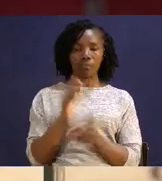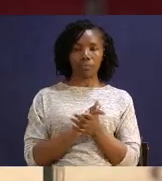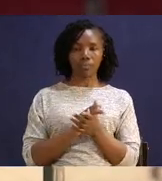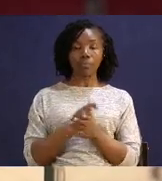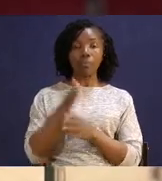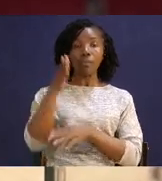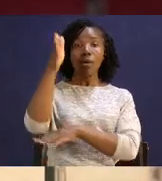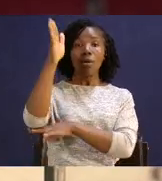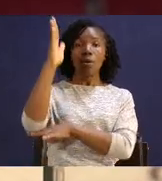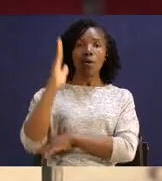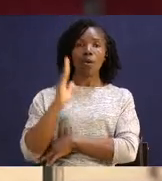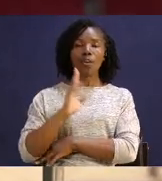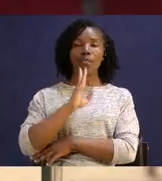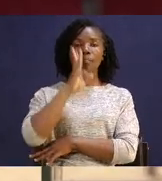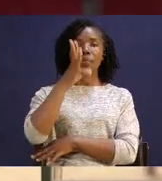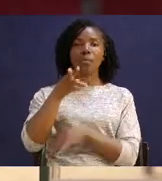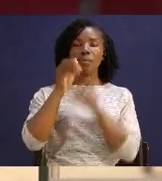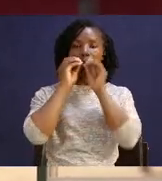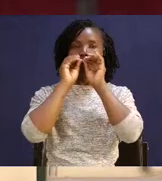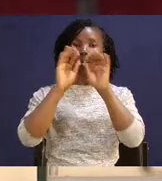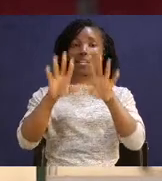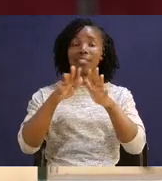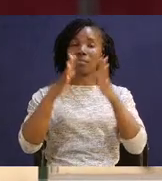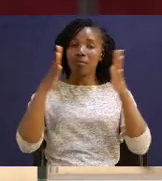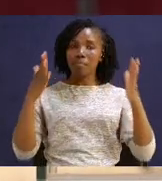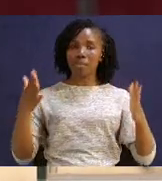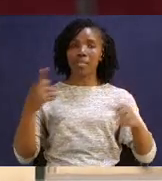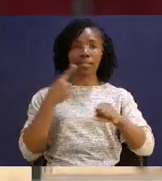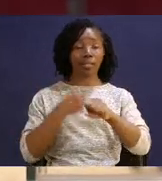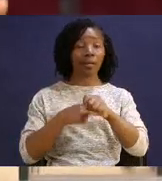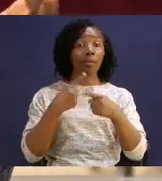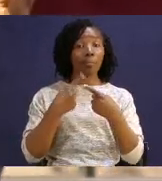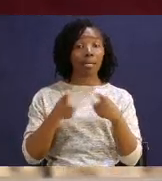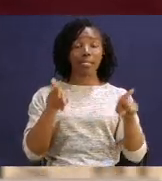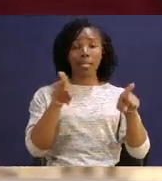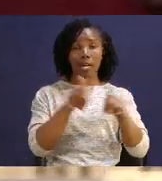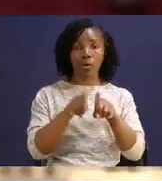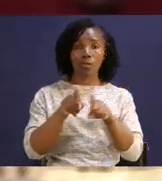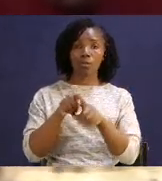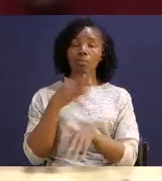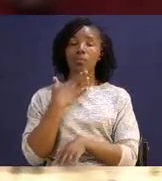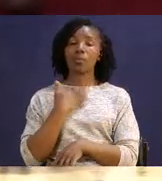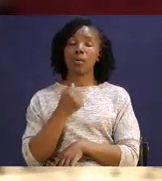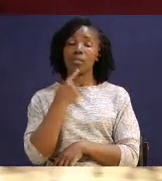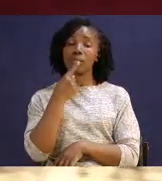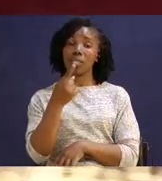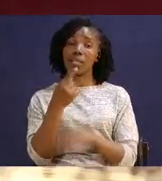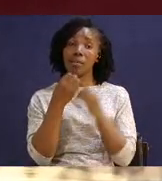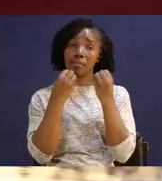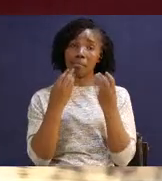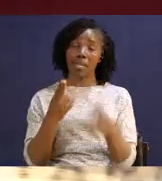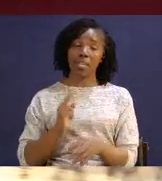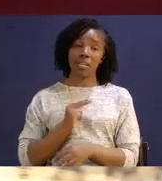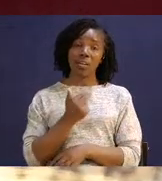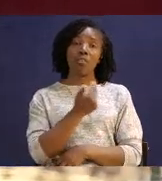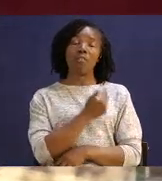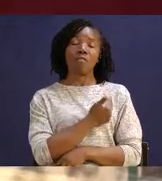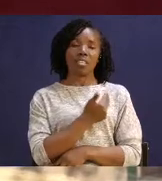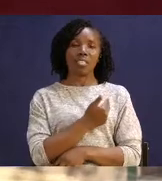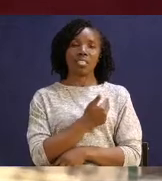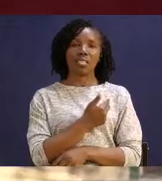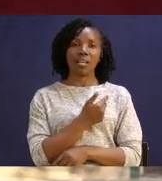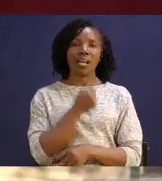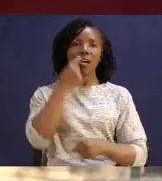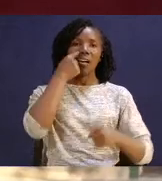God is about to bless you big time. But I want to also say, as we are talking about this, that many of us are